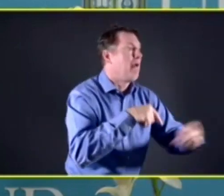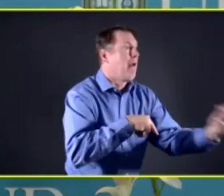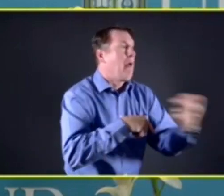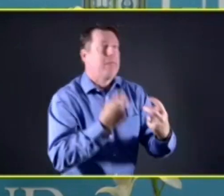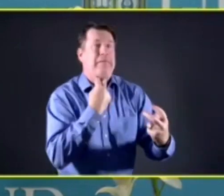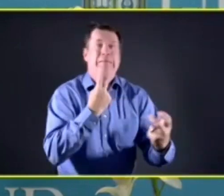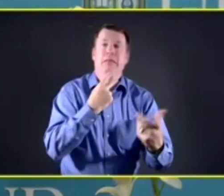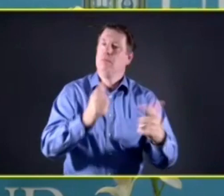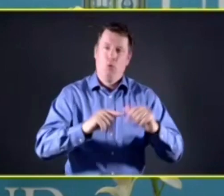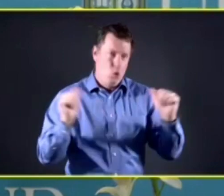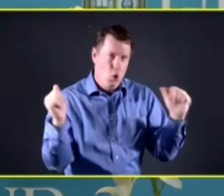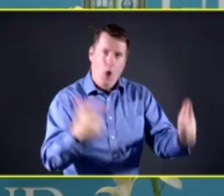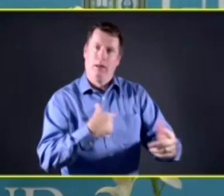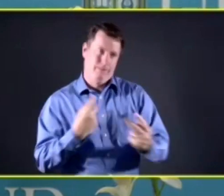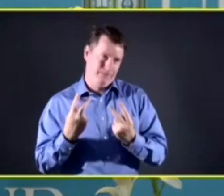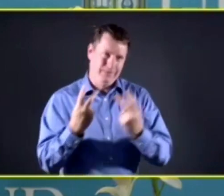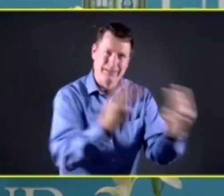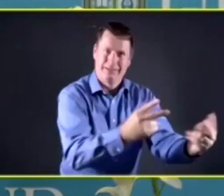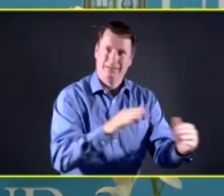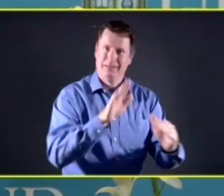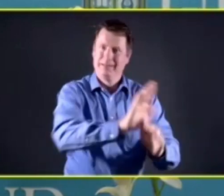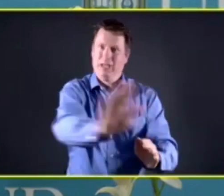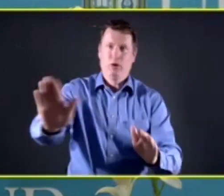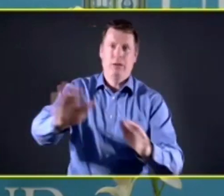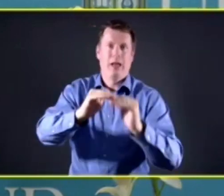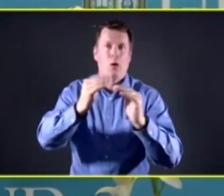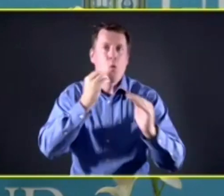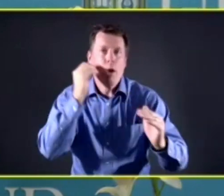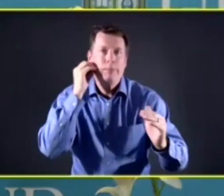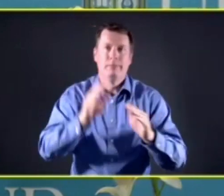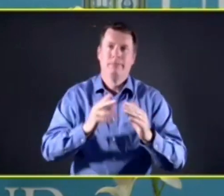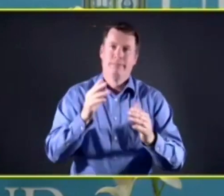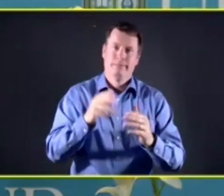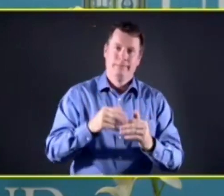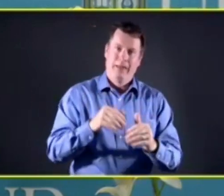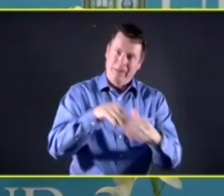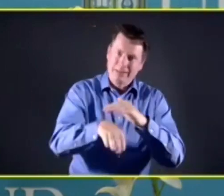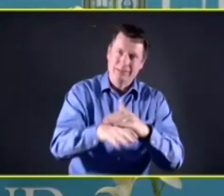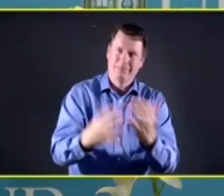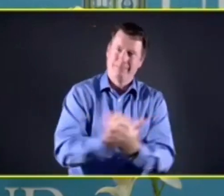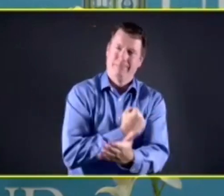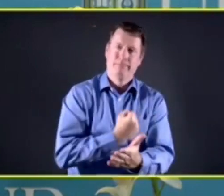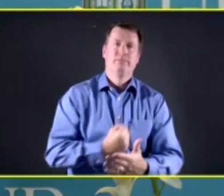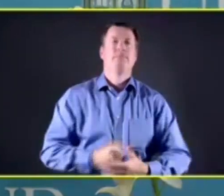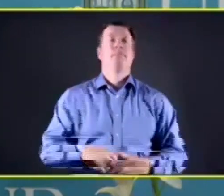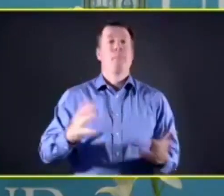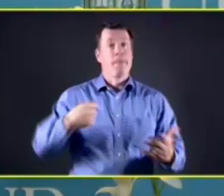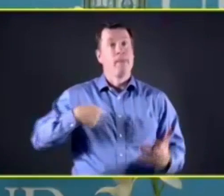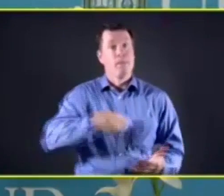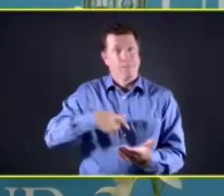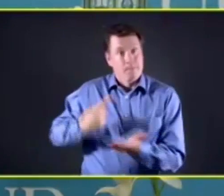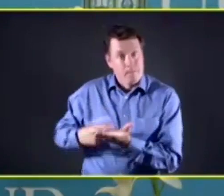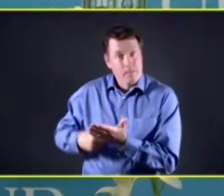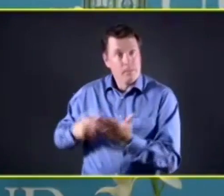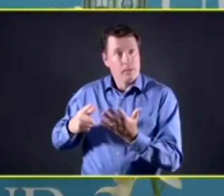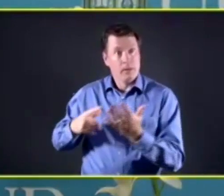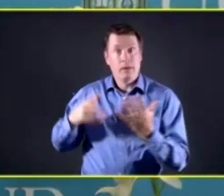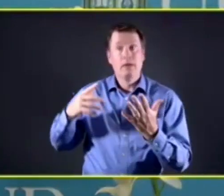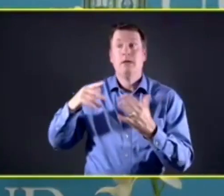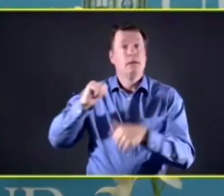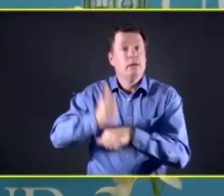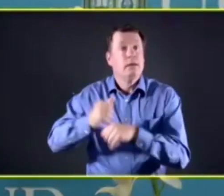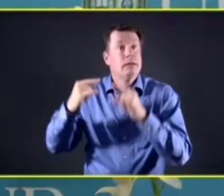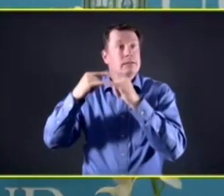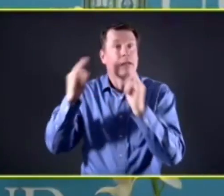things out and get them going. So really, we're accepting any sort of ideas. So if there are connections